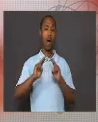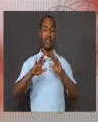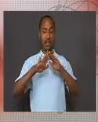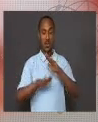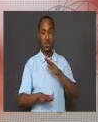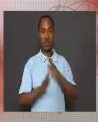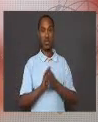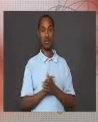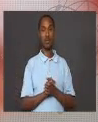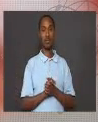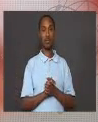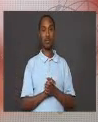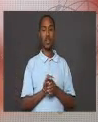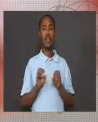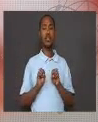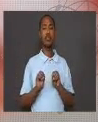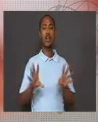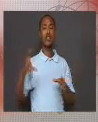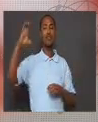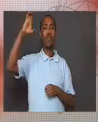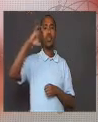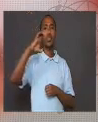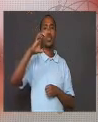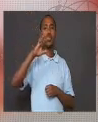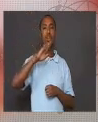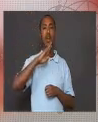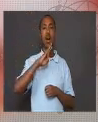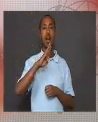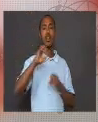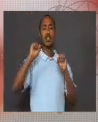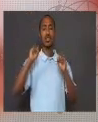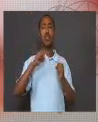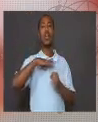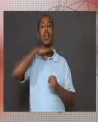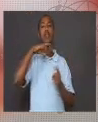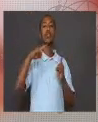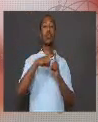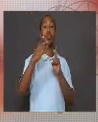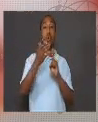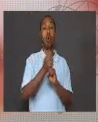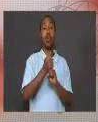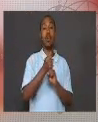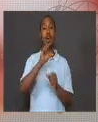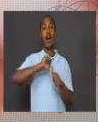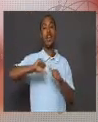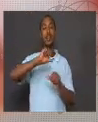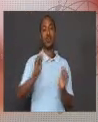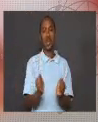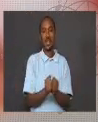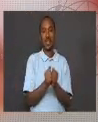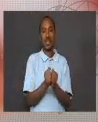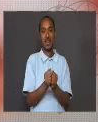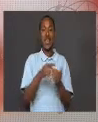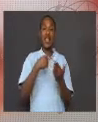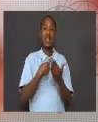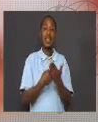reduced, dispersion forces are strong enough to hold atoms together.